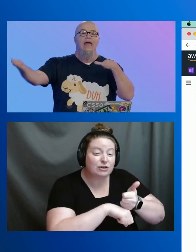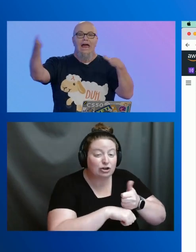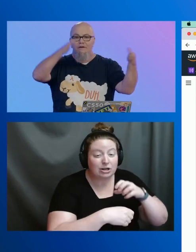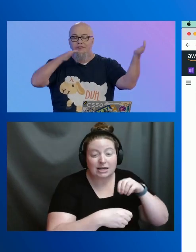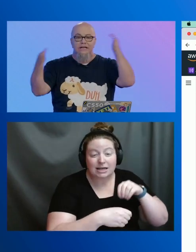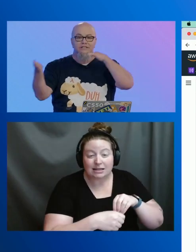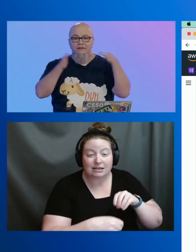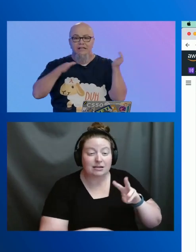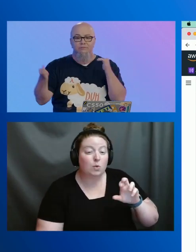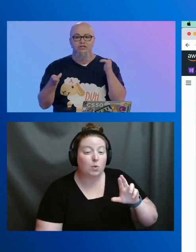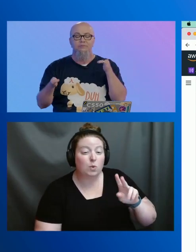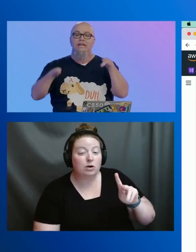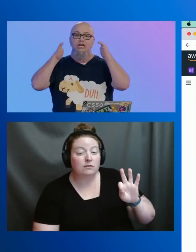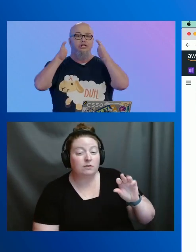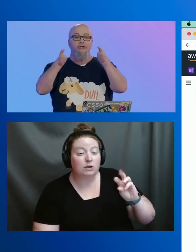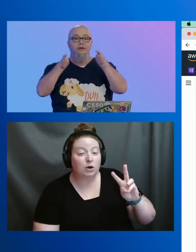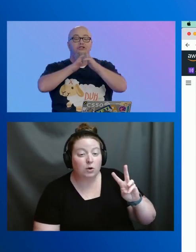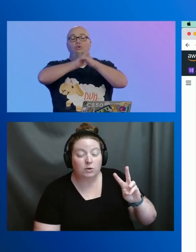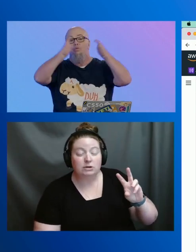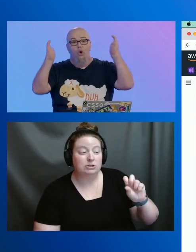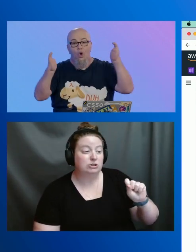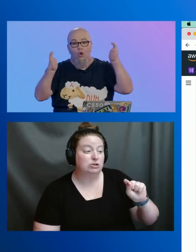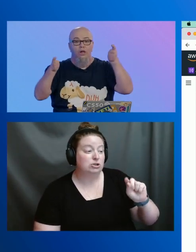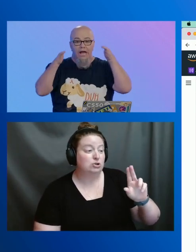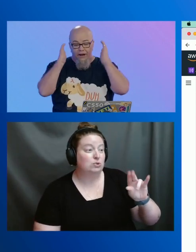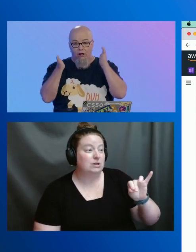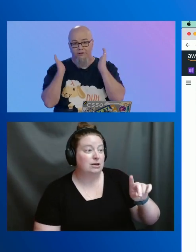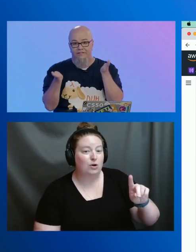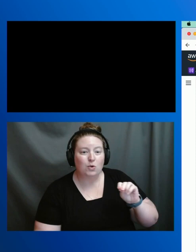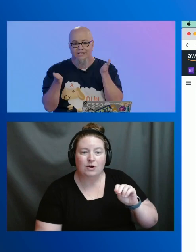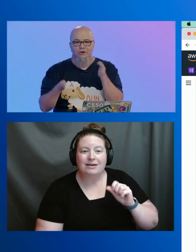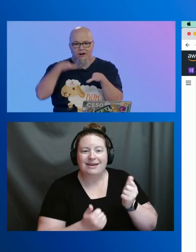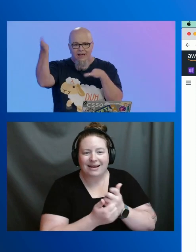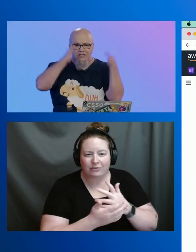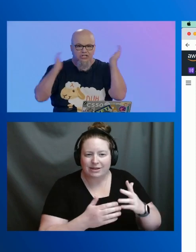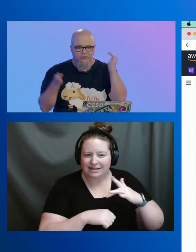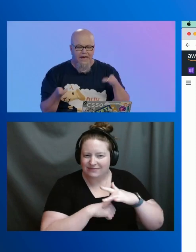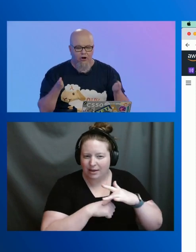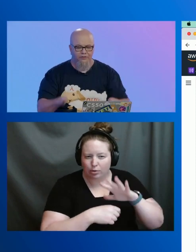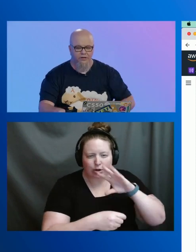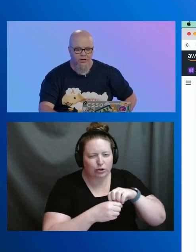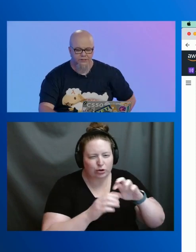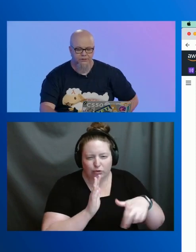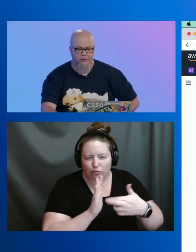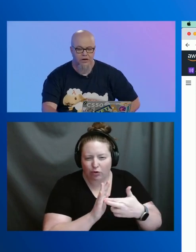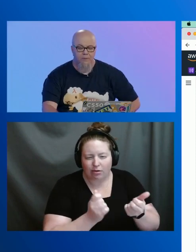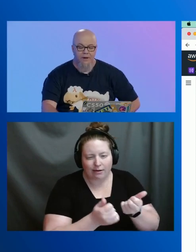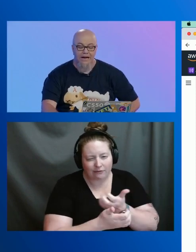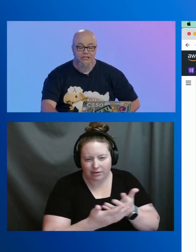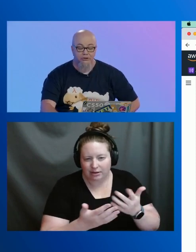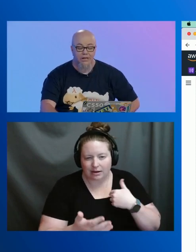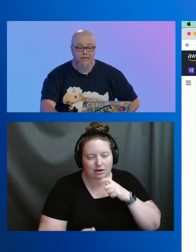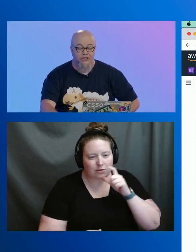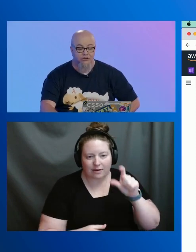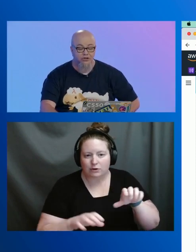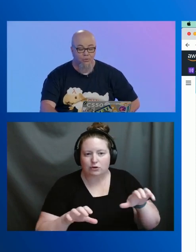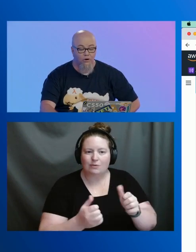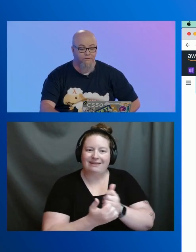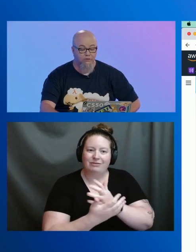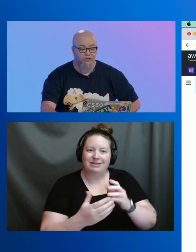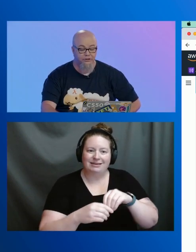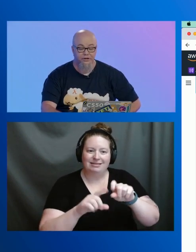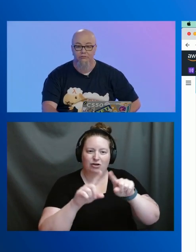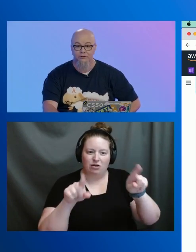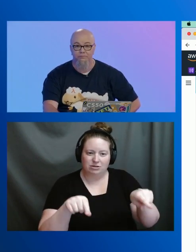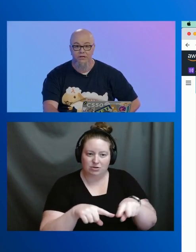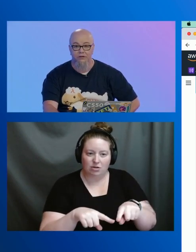Studio, everything's available to me, including the role and all of that. So I don't have to do that all in the console. But I do like to use the